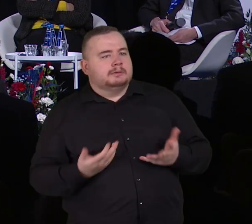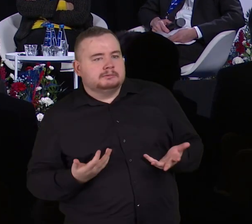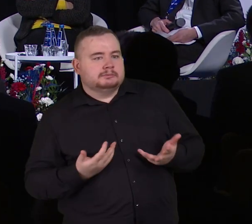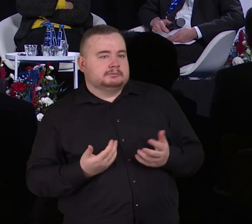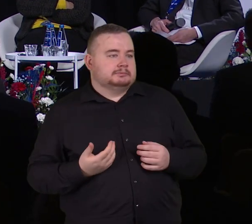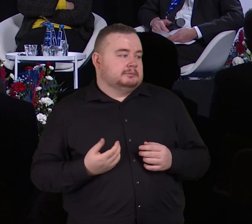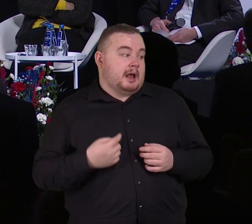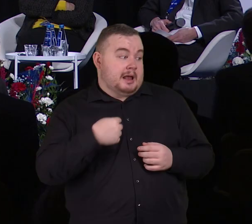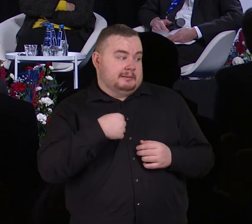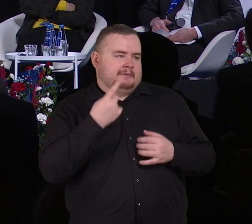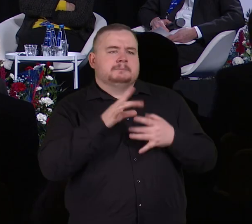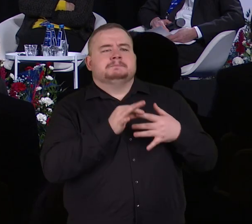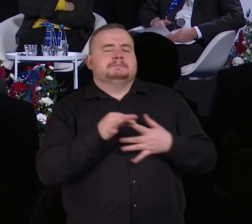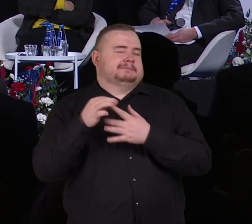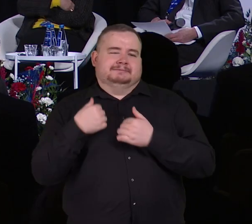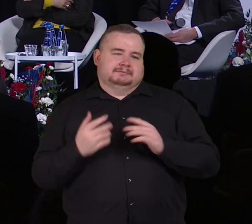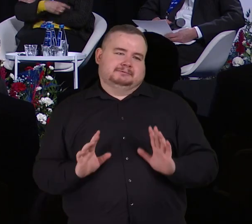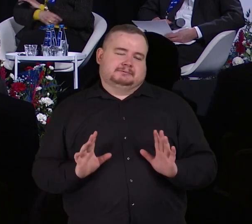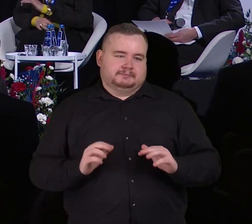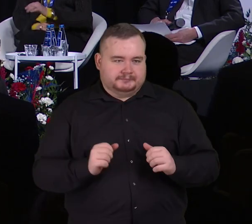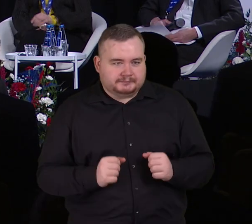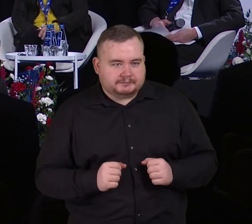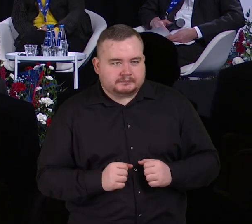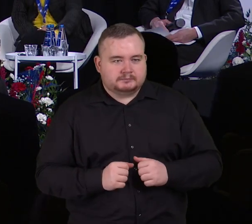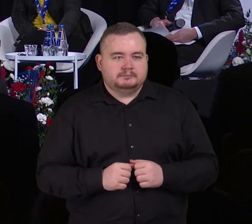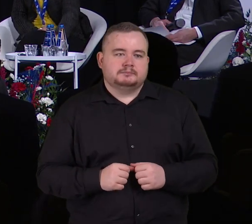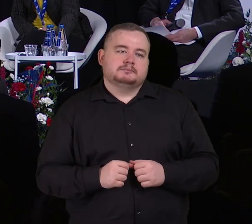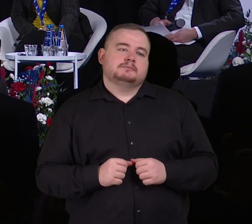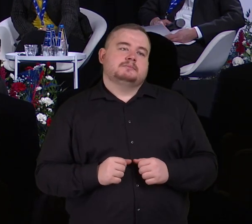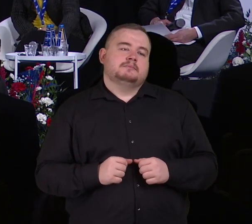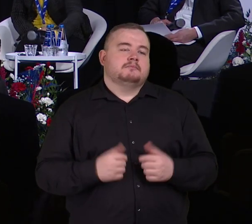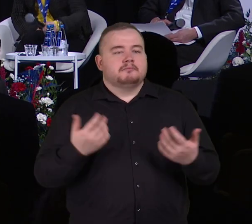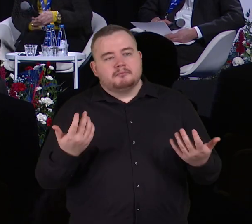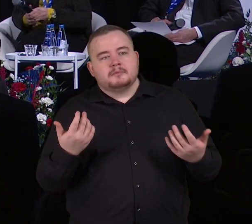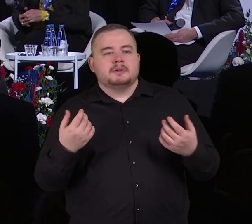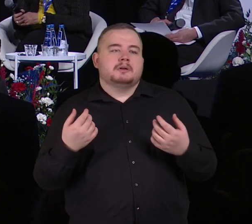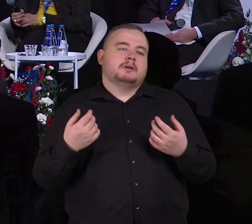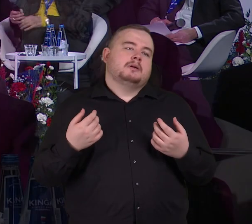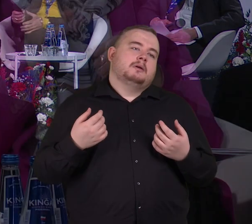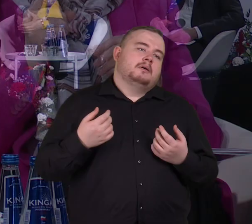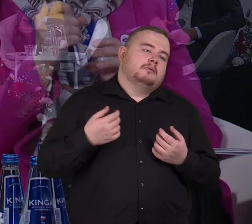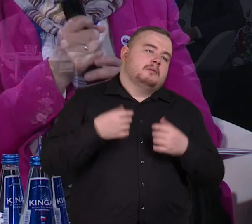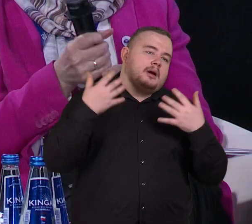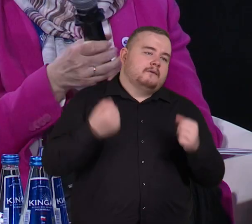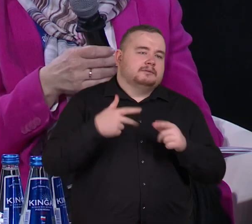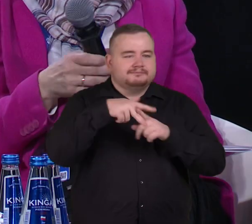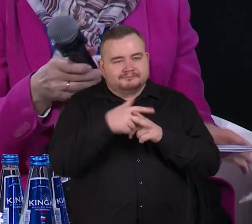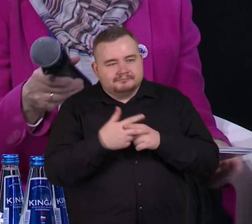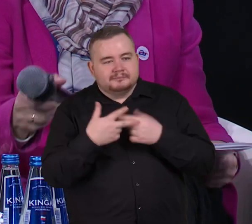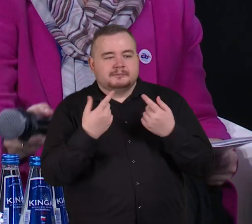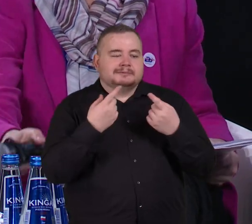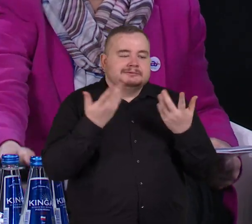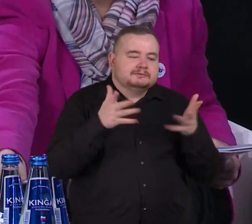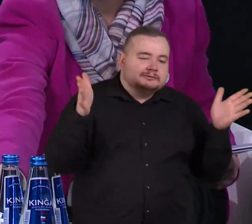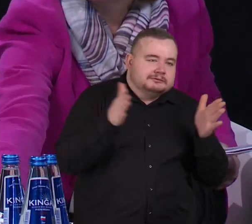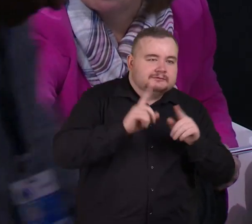the territorial dimension instrument needs flexibility. Flexibility. Flexibility is... Okay, we might